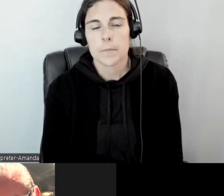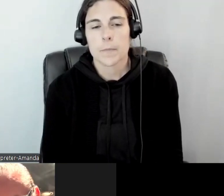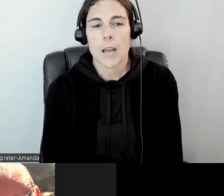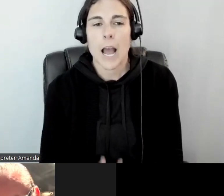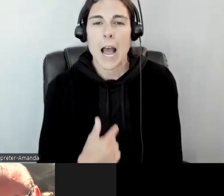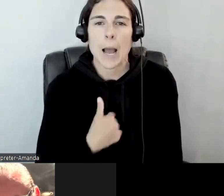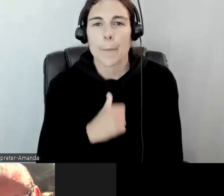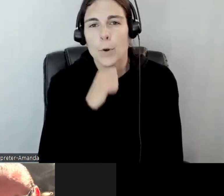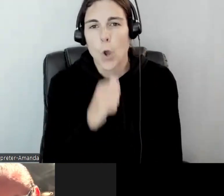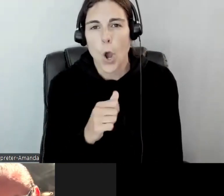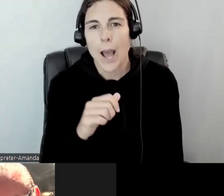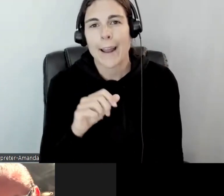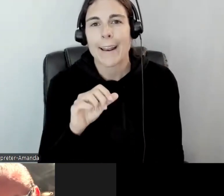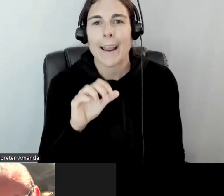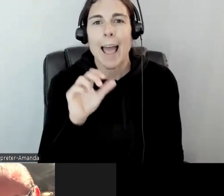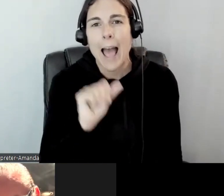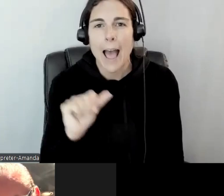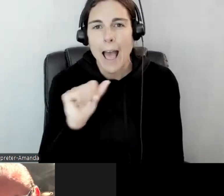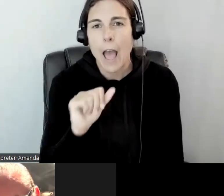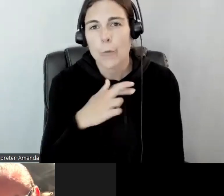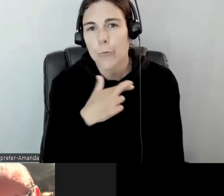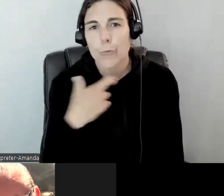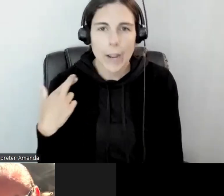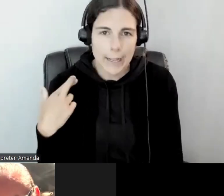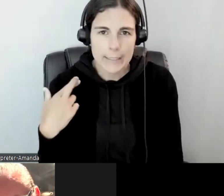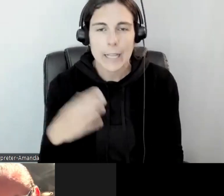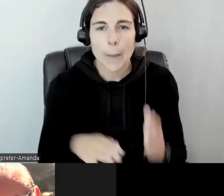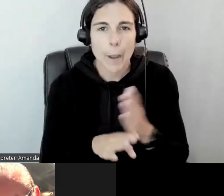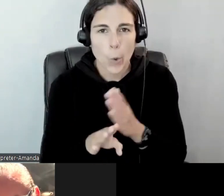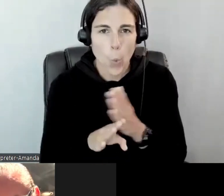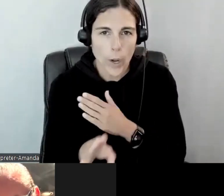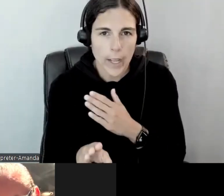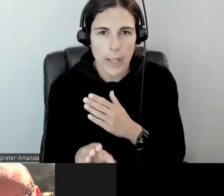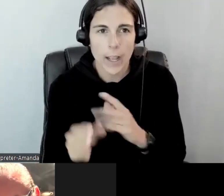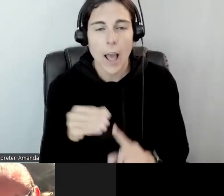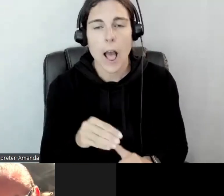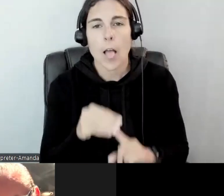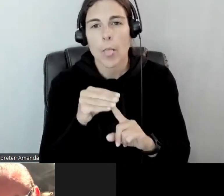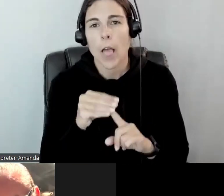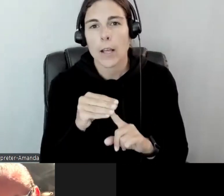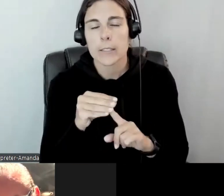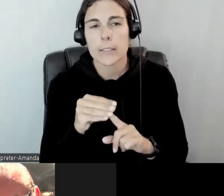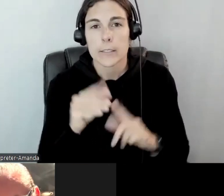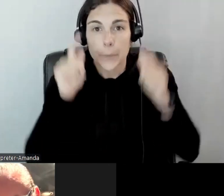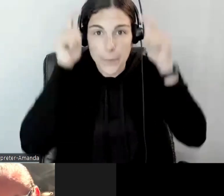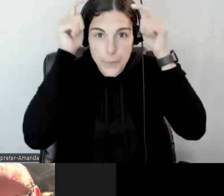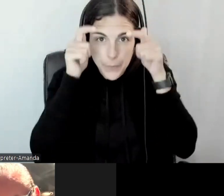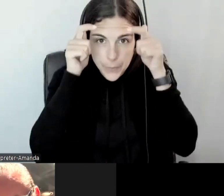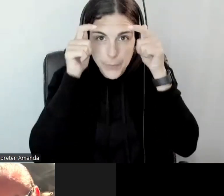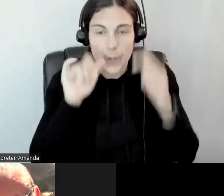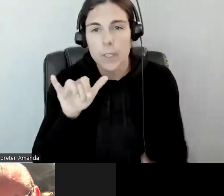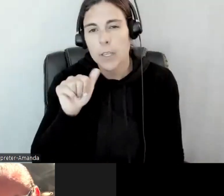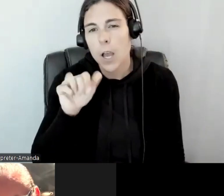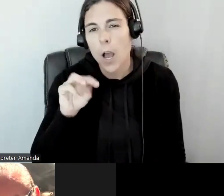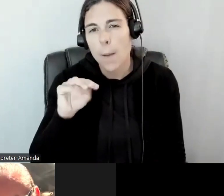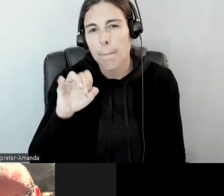at-risk minority, unless I were to put on a yarmulke and walk around and